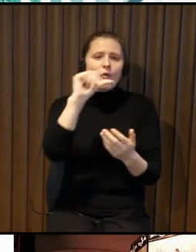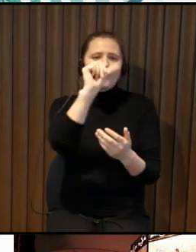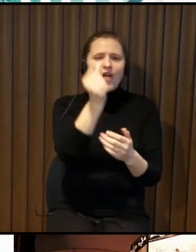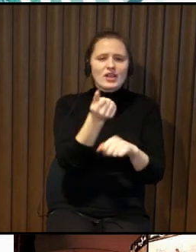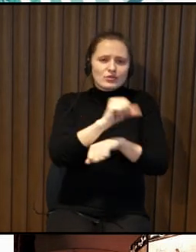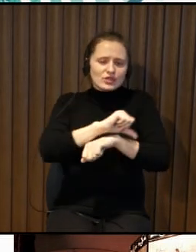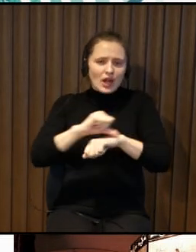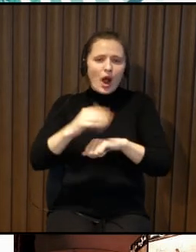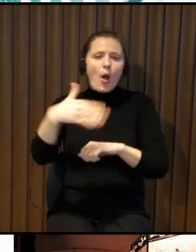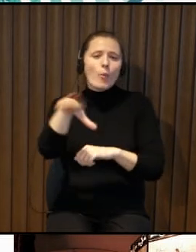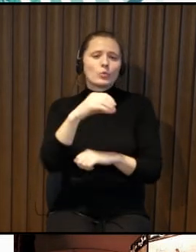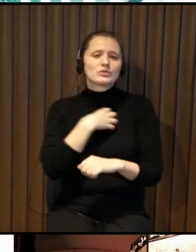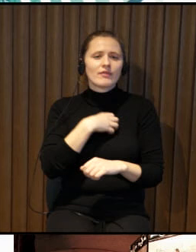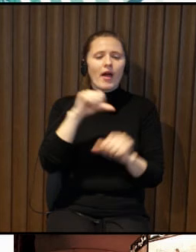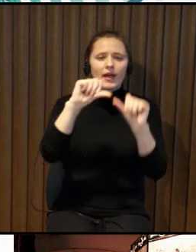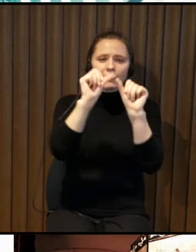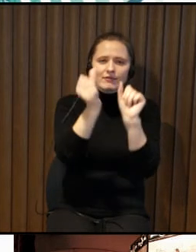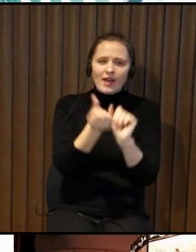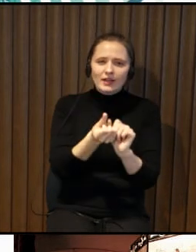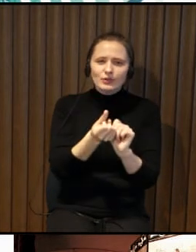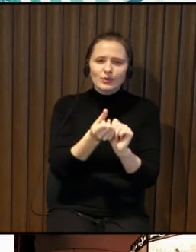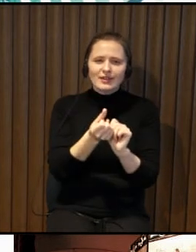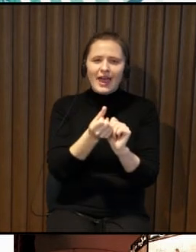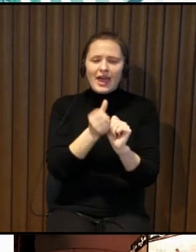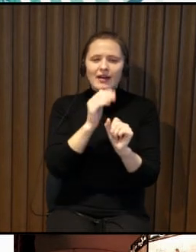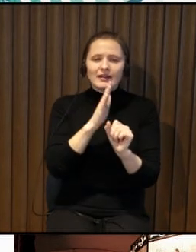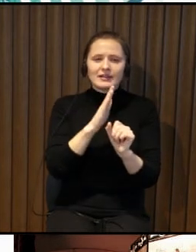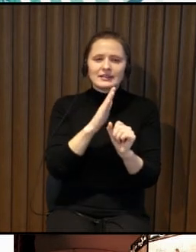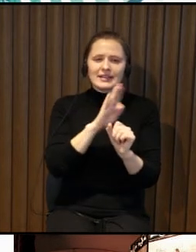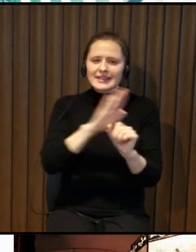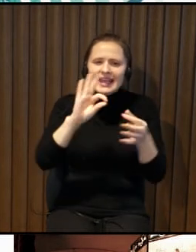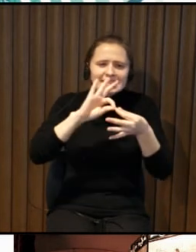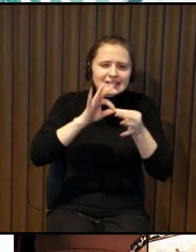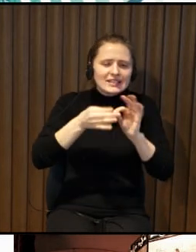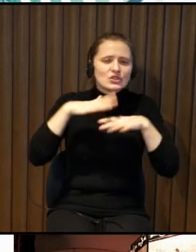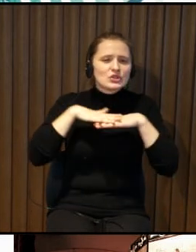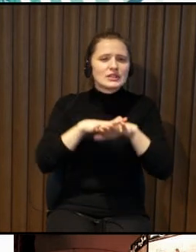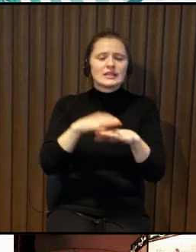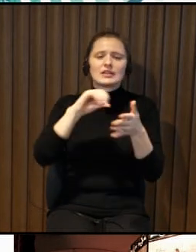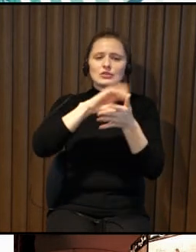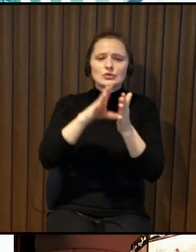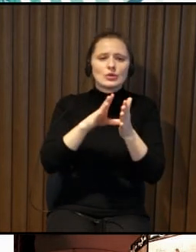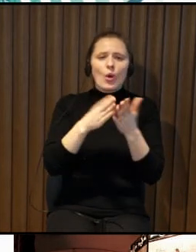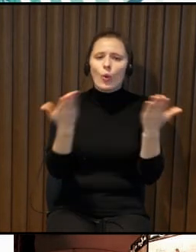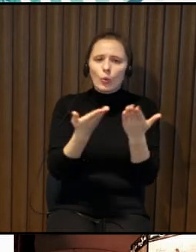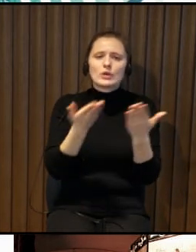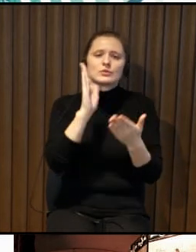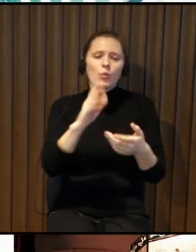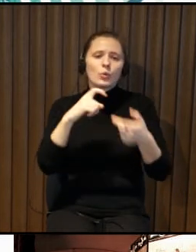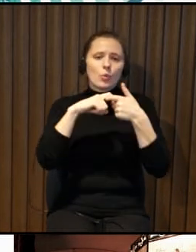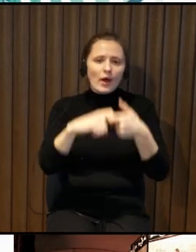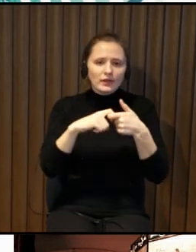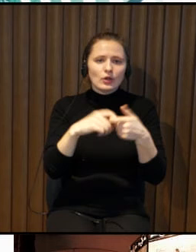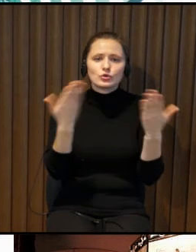systems that we are dependent on and that will feel the impact of our design decisions. And we need to strive to